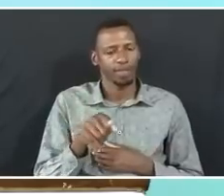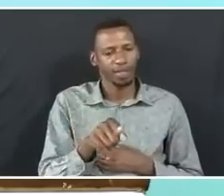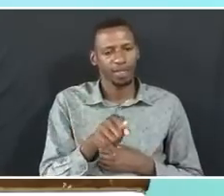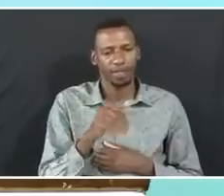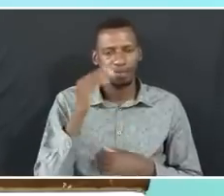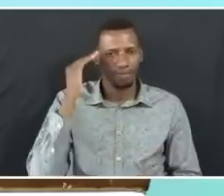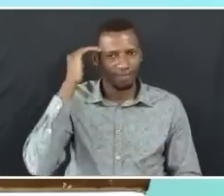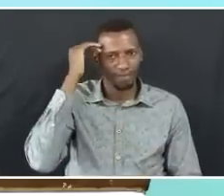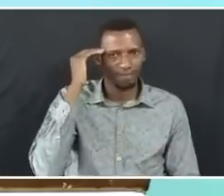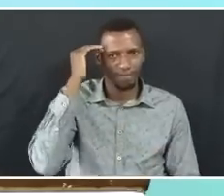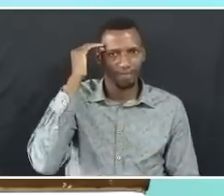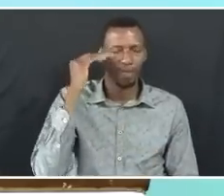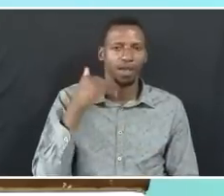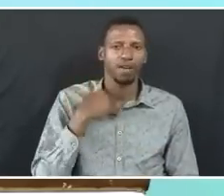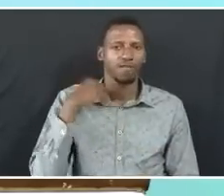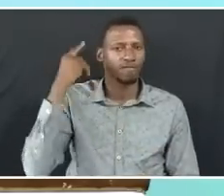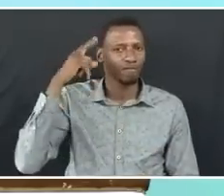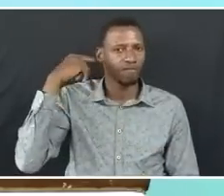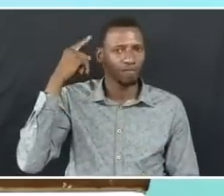abnormal.